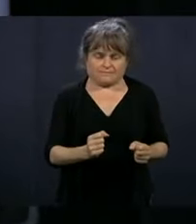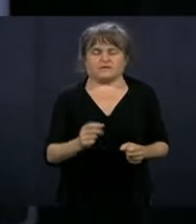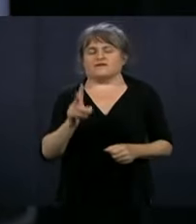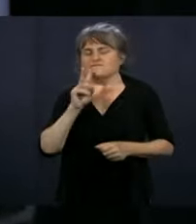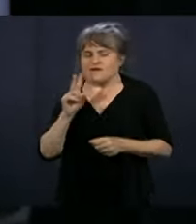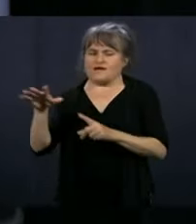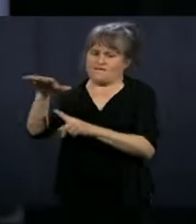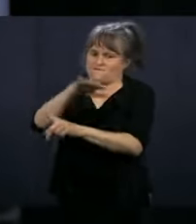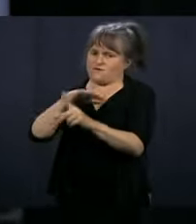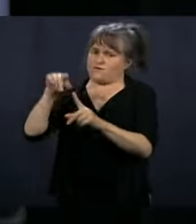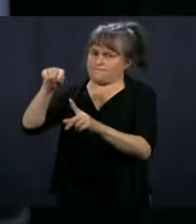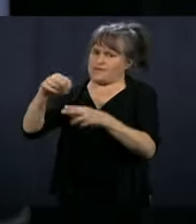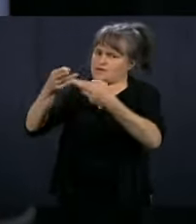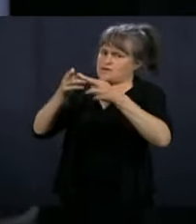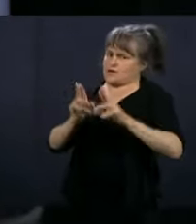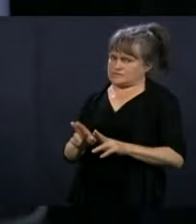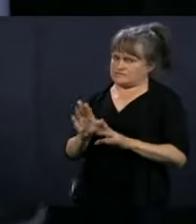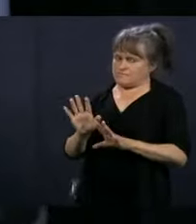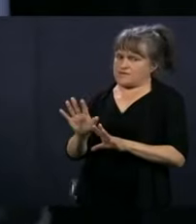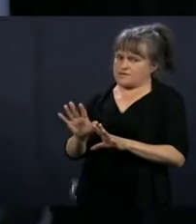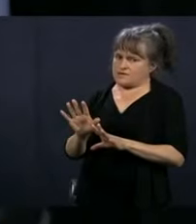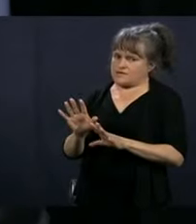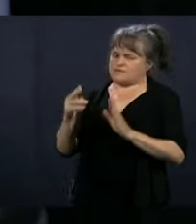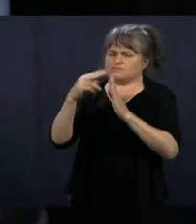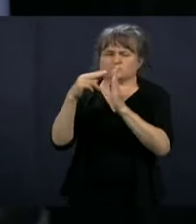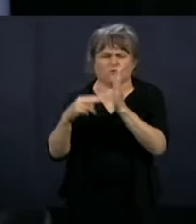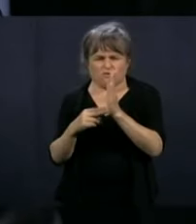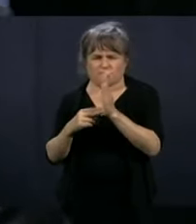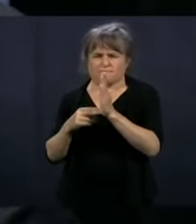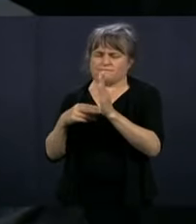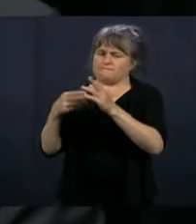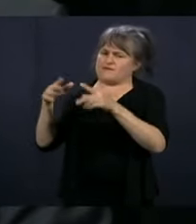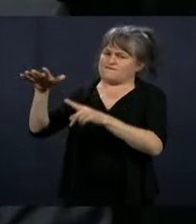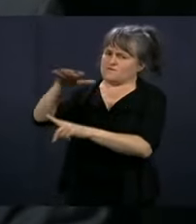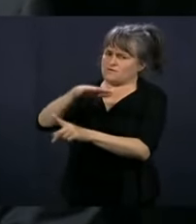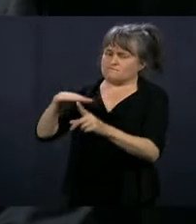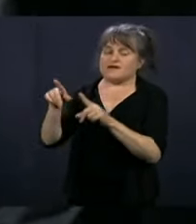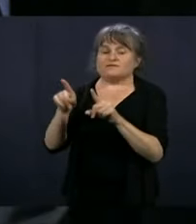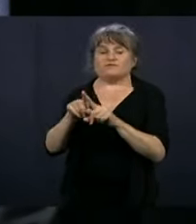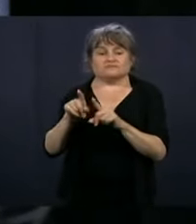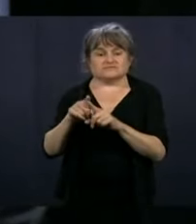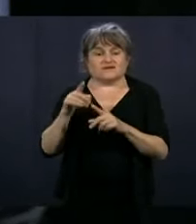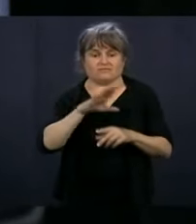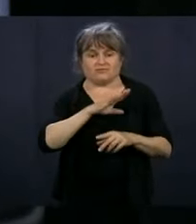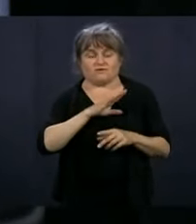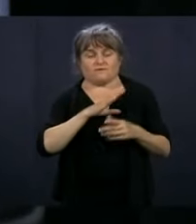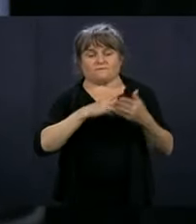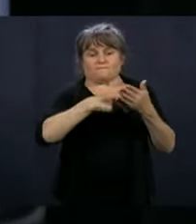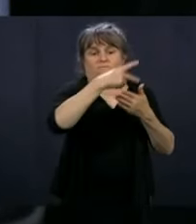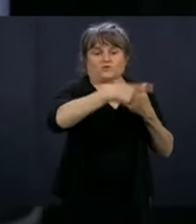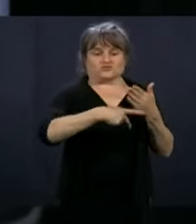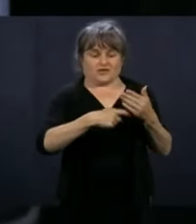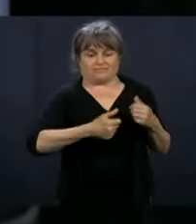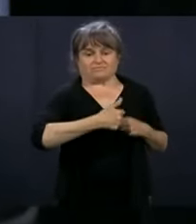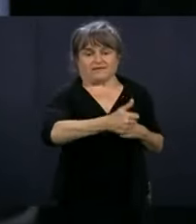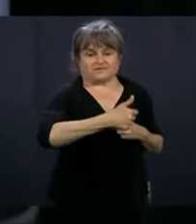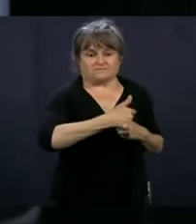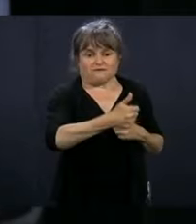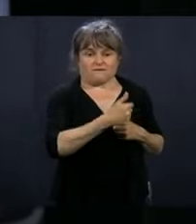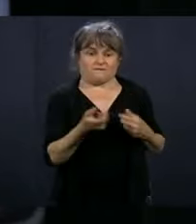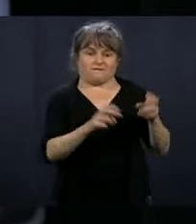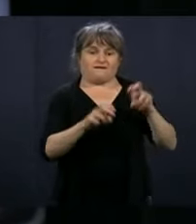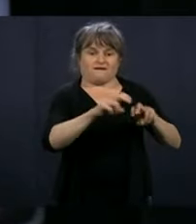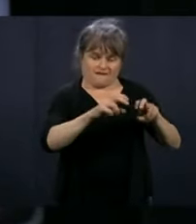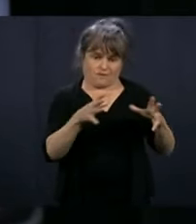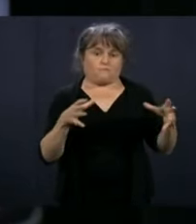the environmental standards have to be respected. And many projects are public transportation projects as well. Everyone is aware that for